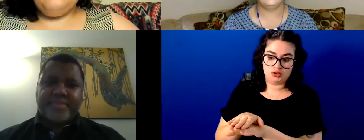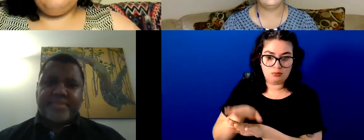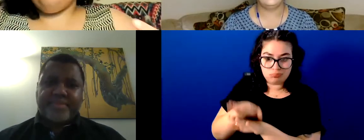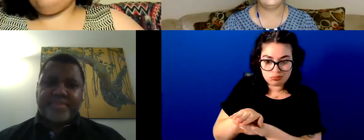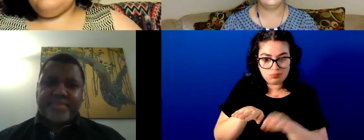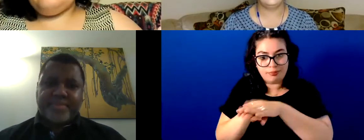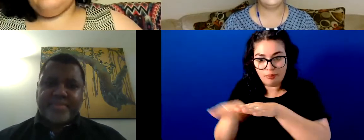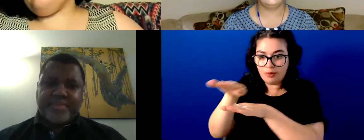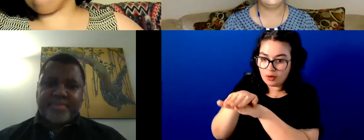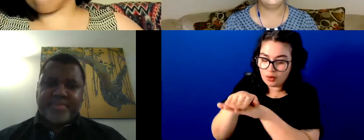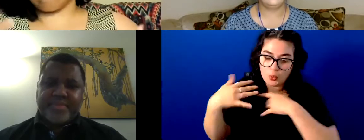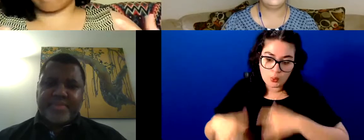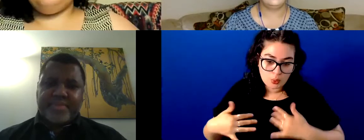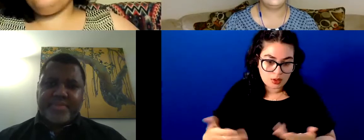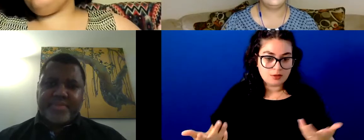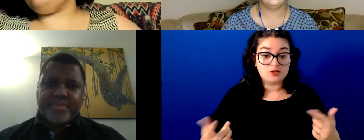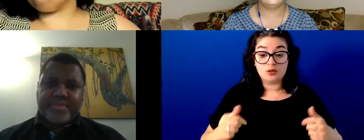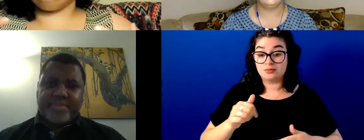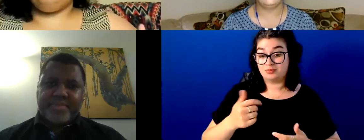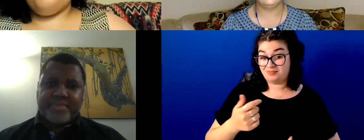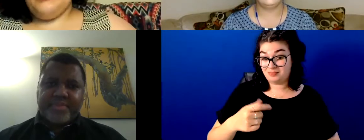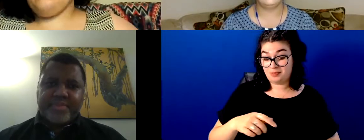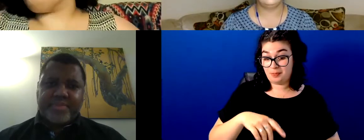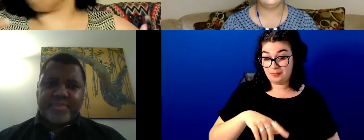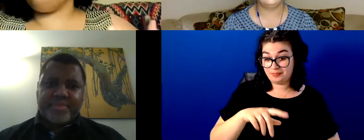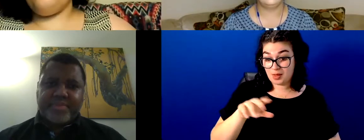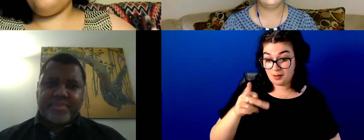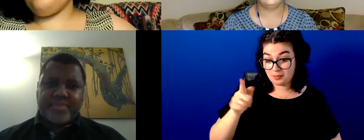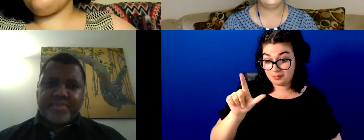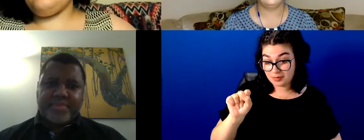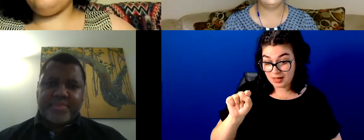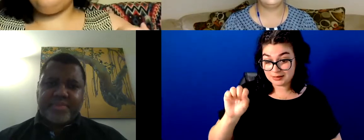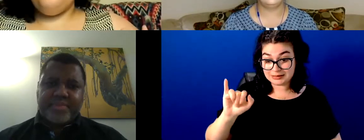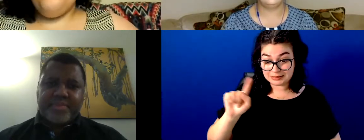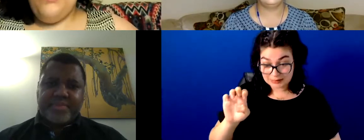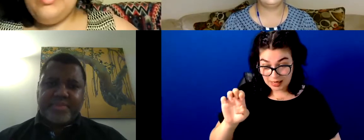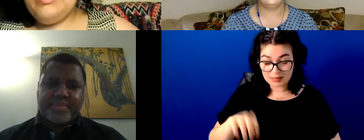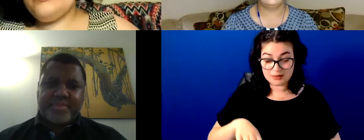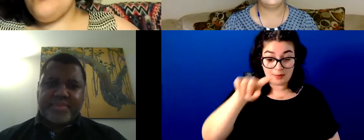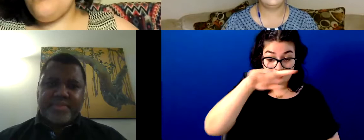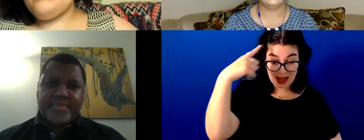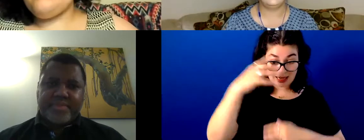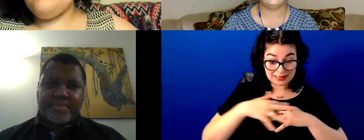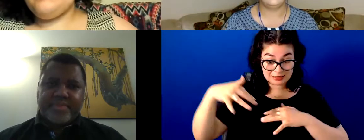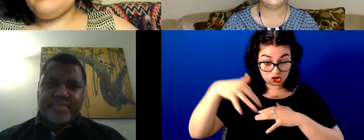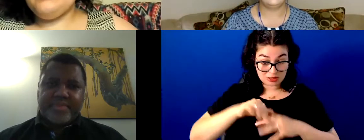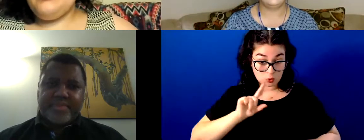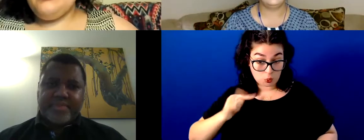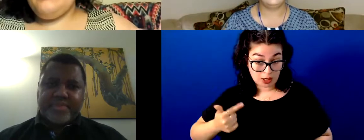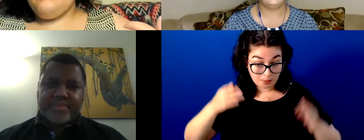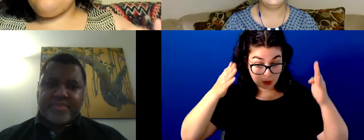a like plus size, Indigenous, Black, queer person walking into a medical